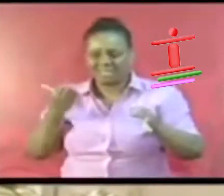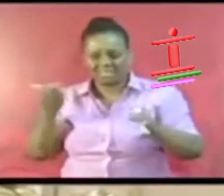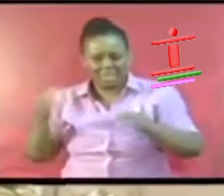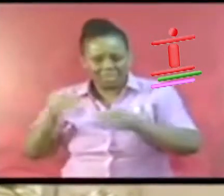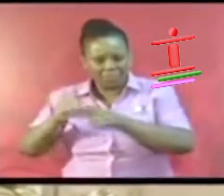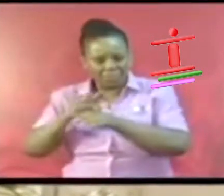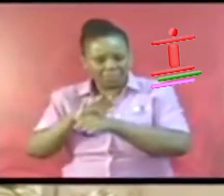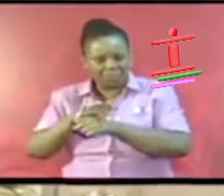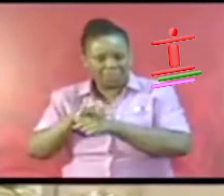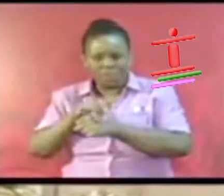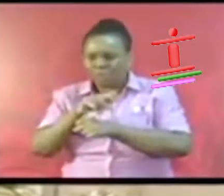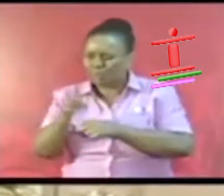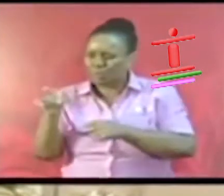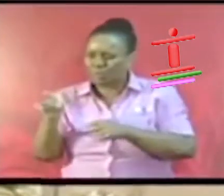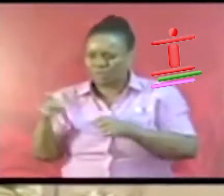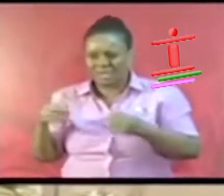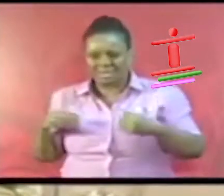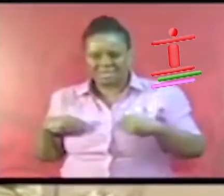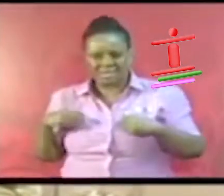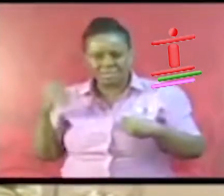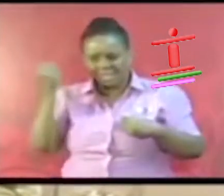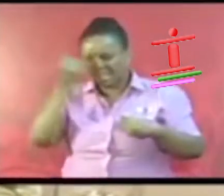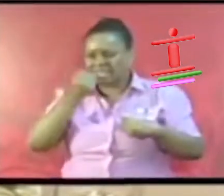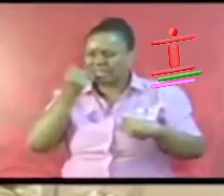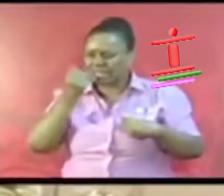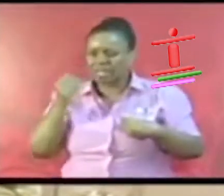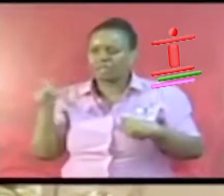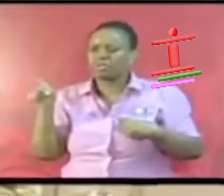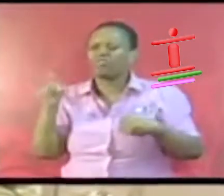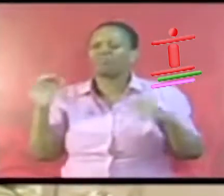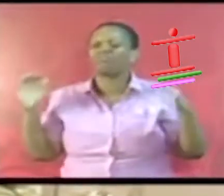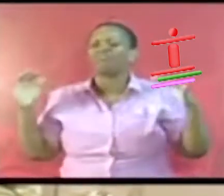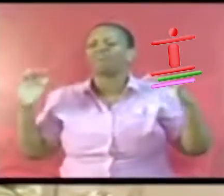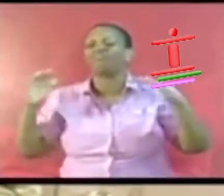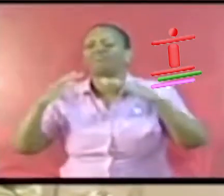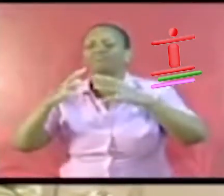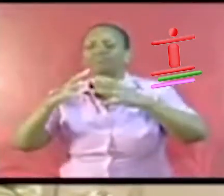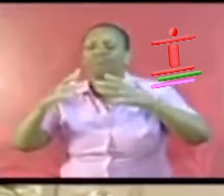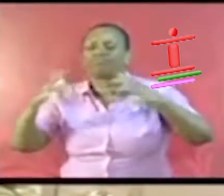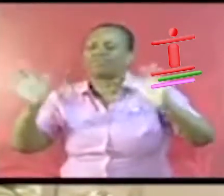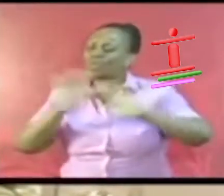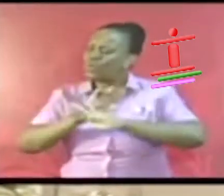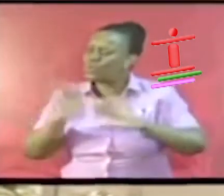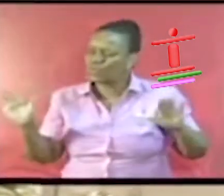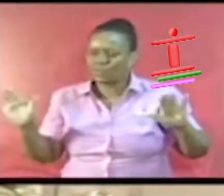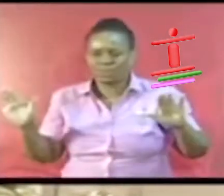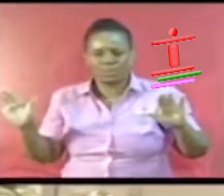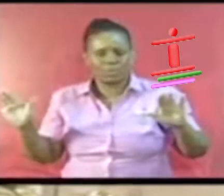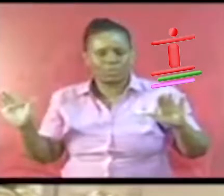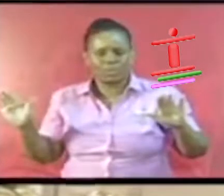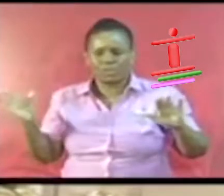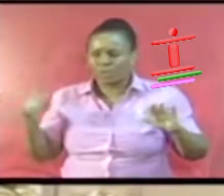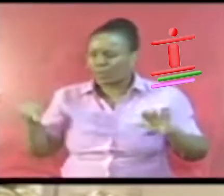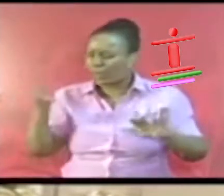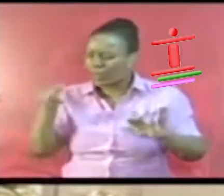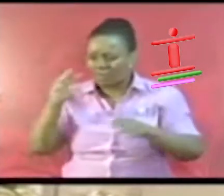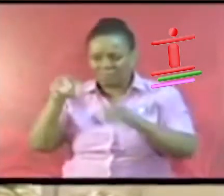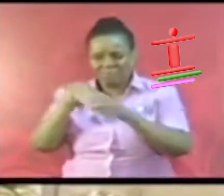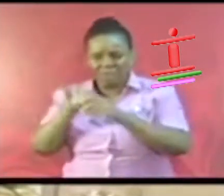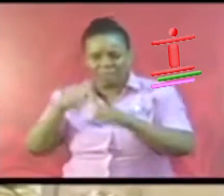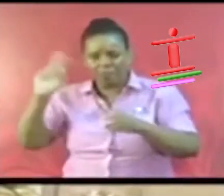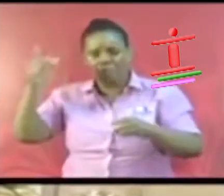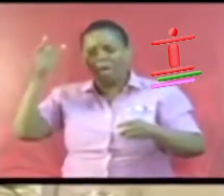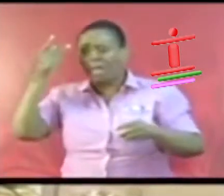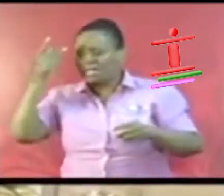not congregate or assemble in large groups. To political parties that are campaigning, let us be